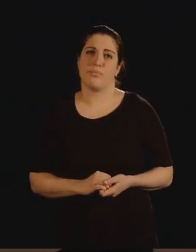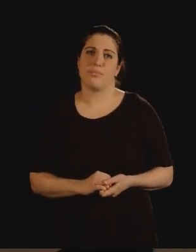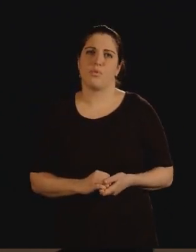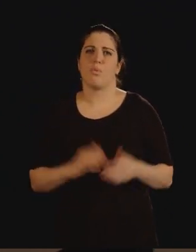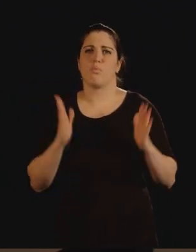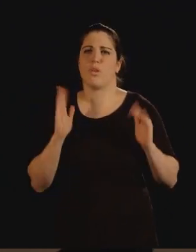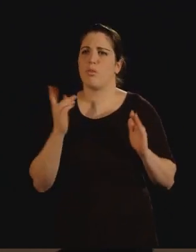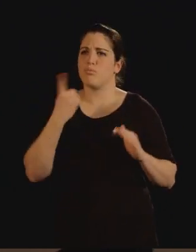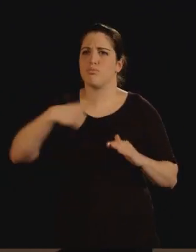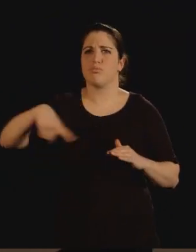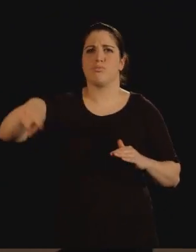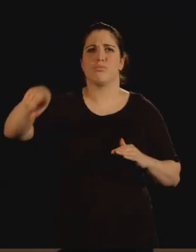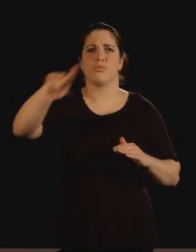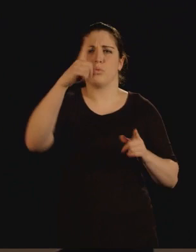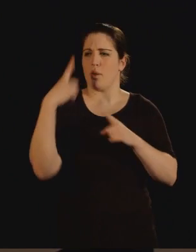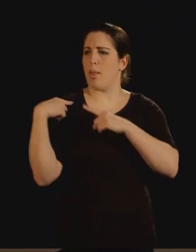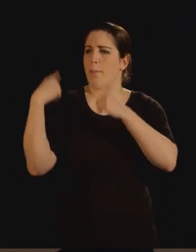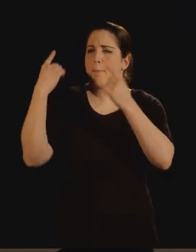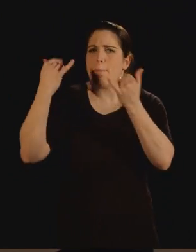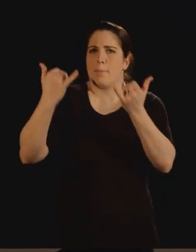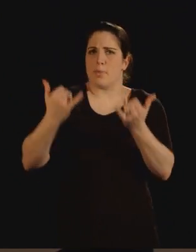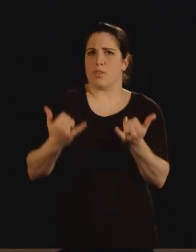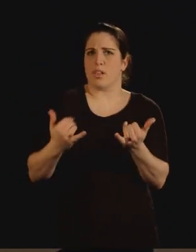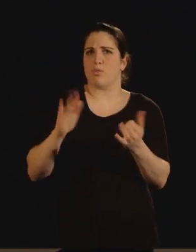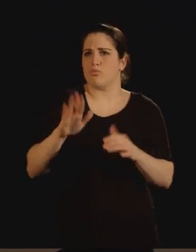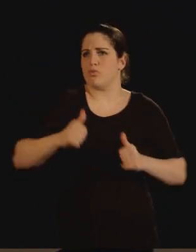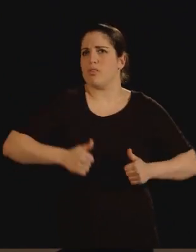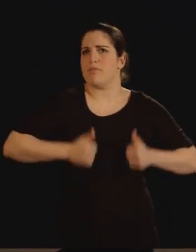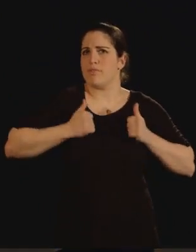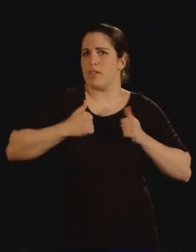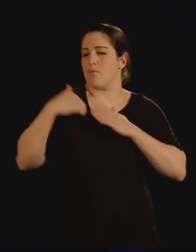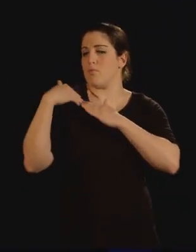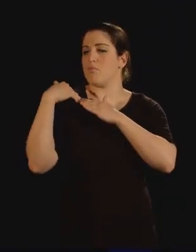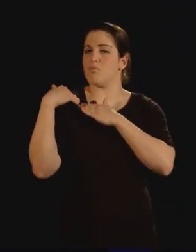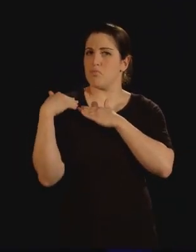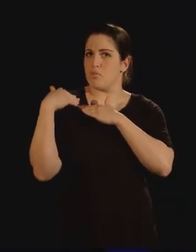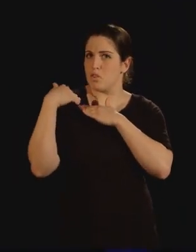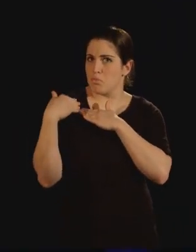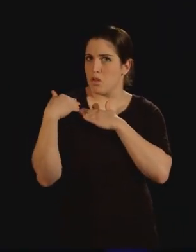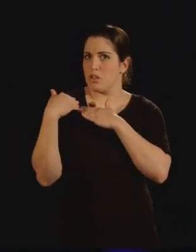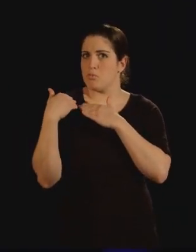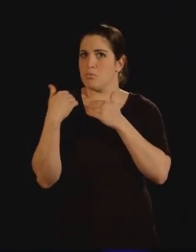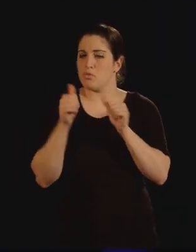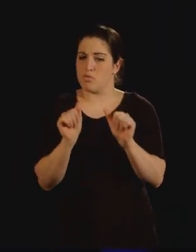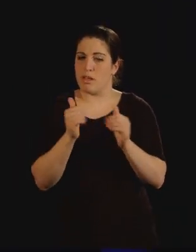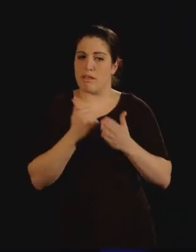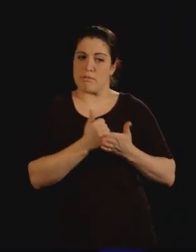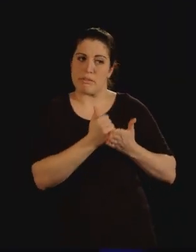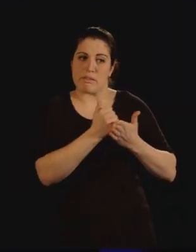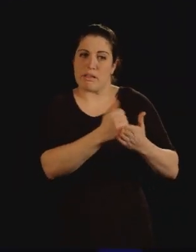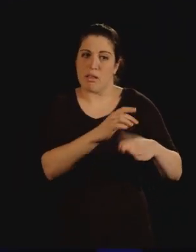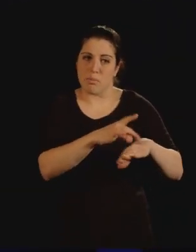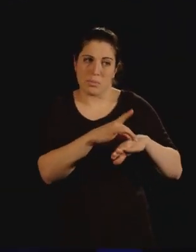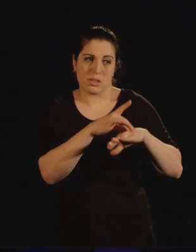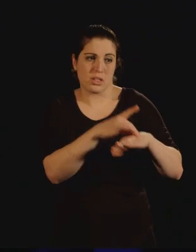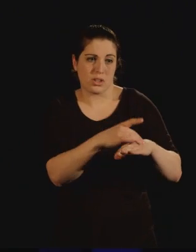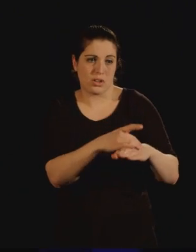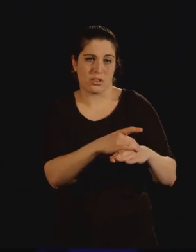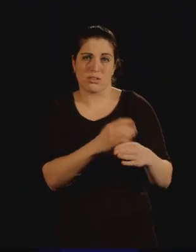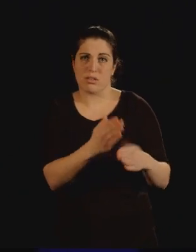Most likely while you've been here on planet Earth, you've lived responsible, sustainable, conscientious